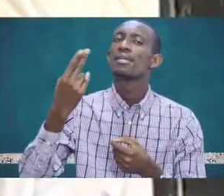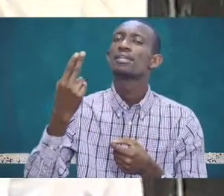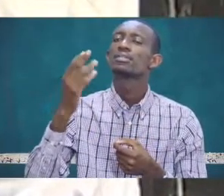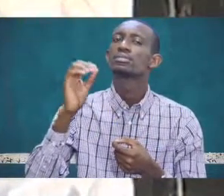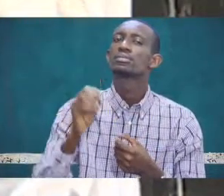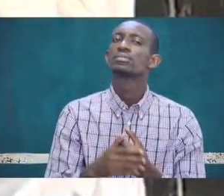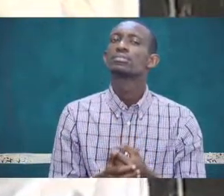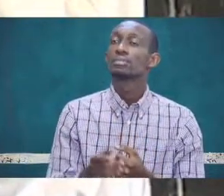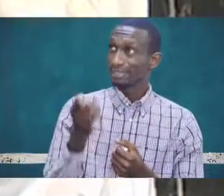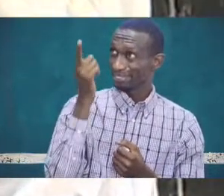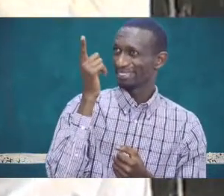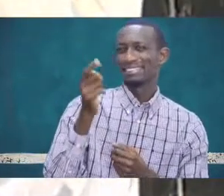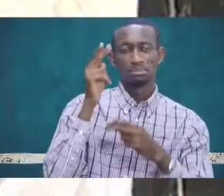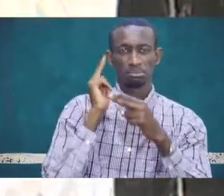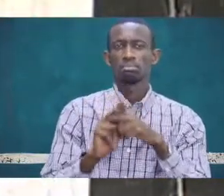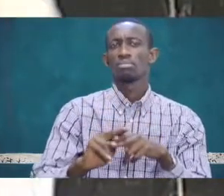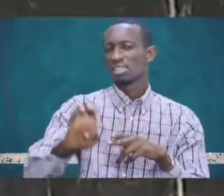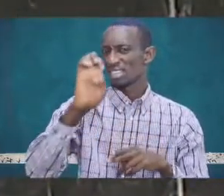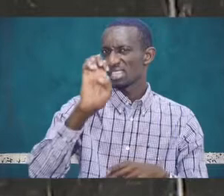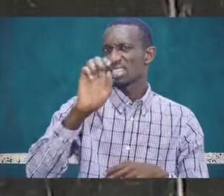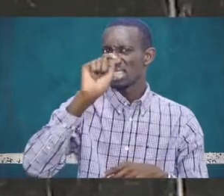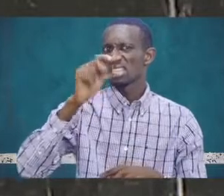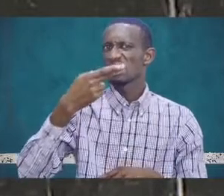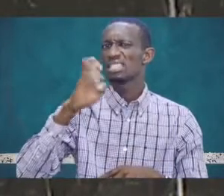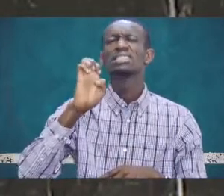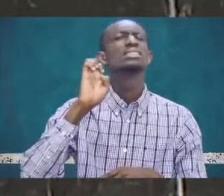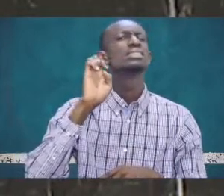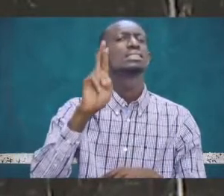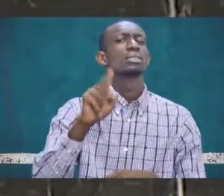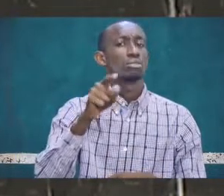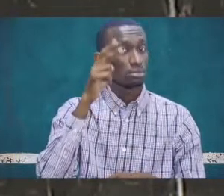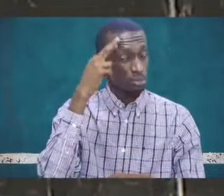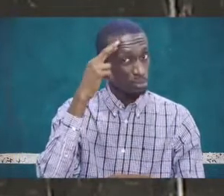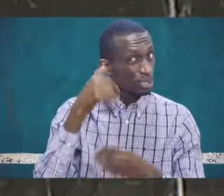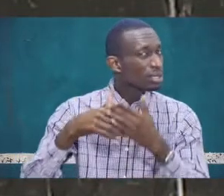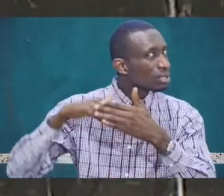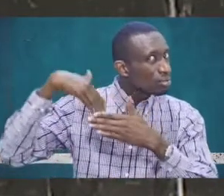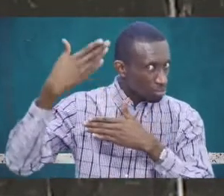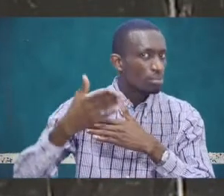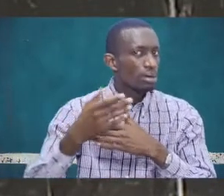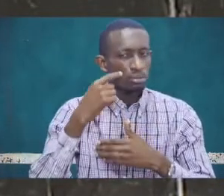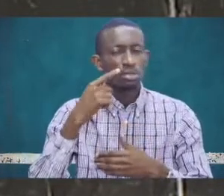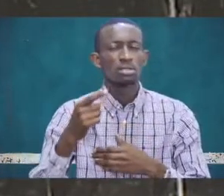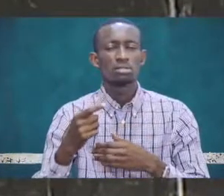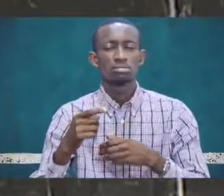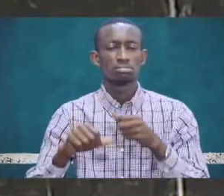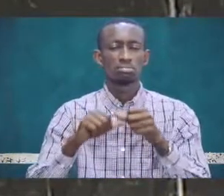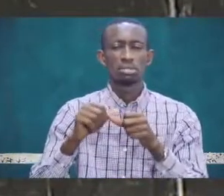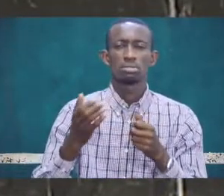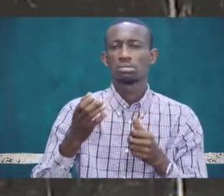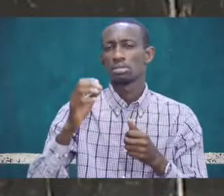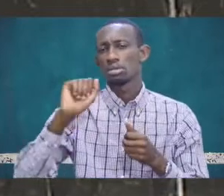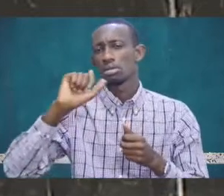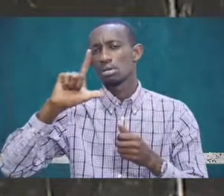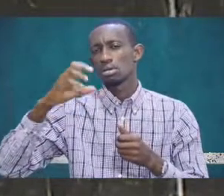is an ether. Remember, at a later time, we'll have to talk about alcohols and